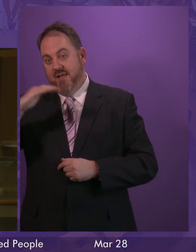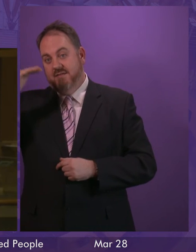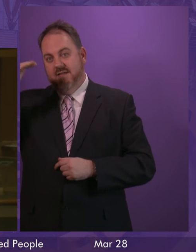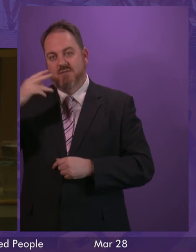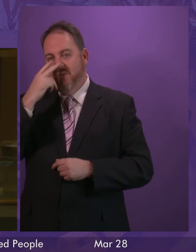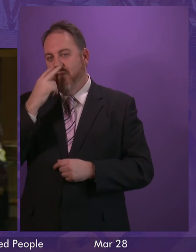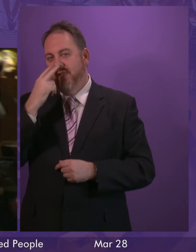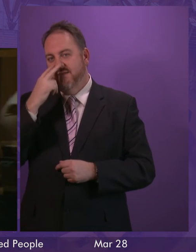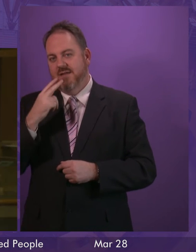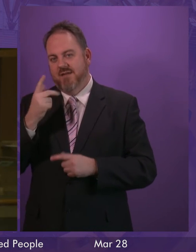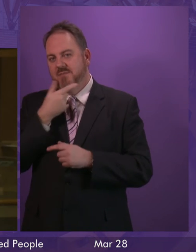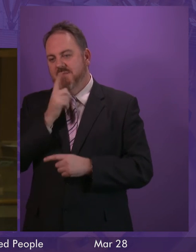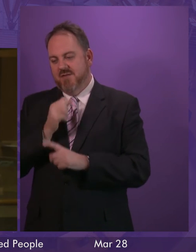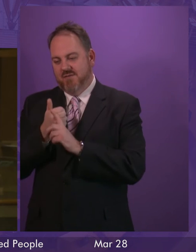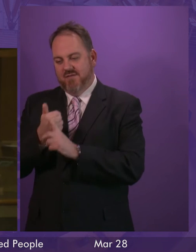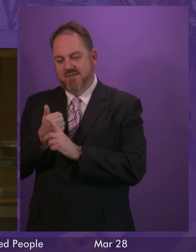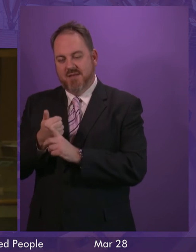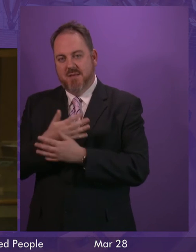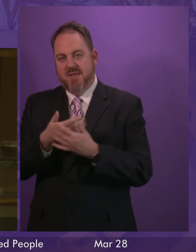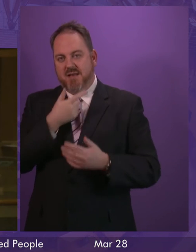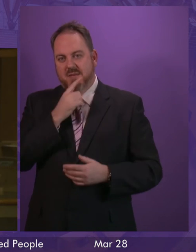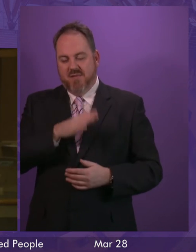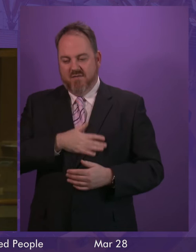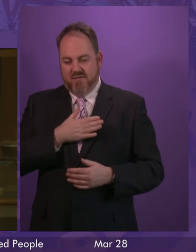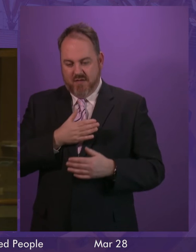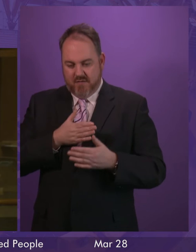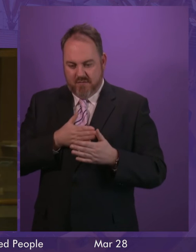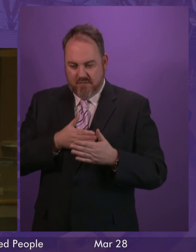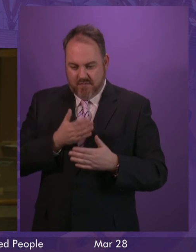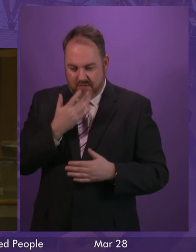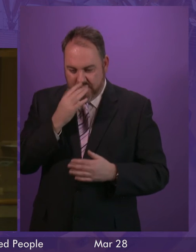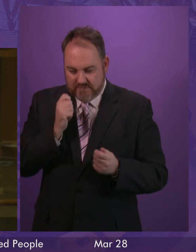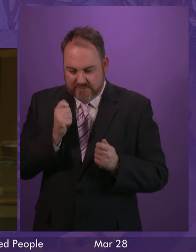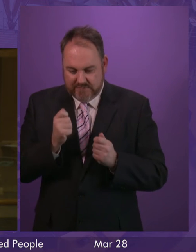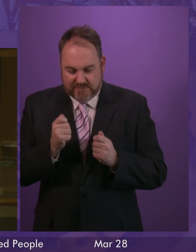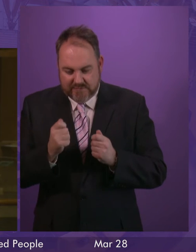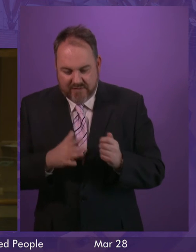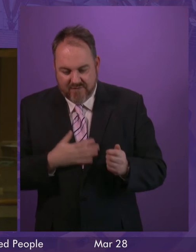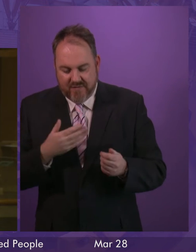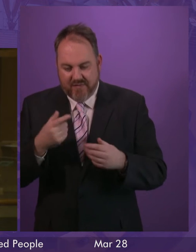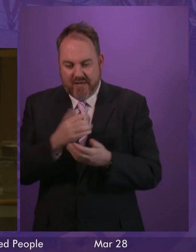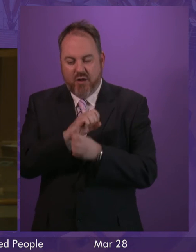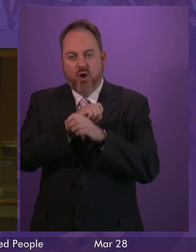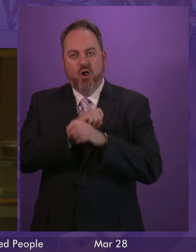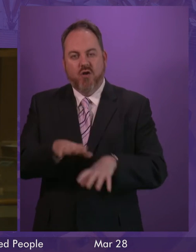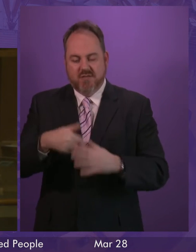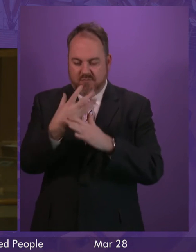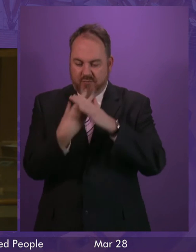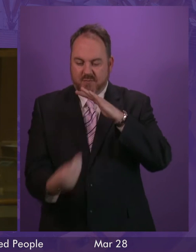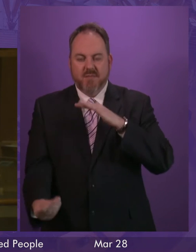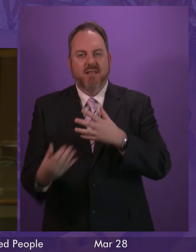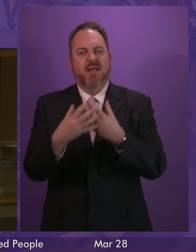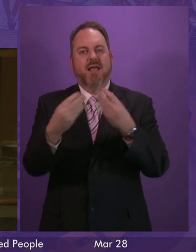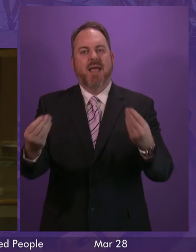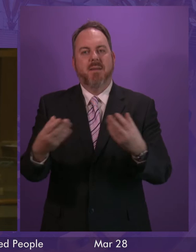are abrupt and are often like a cliff edge for many individuals, with many also finding themselves falling into the gap in between. There